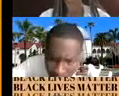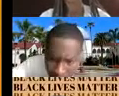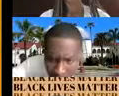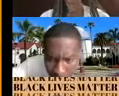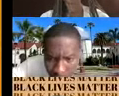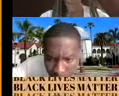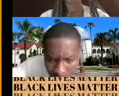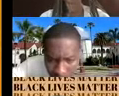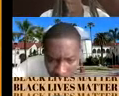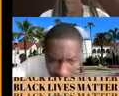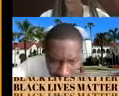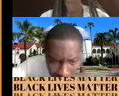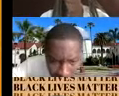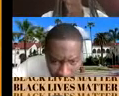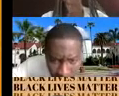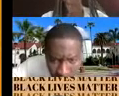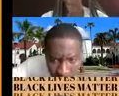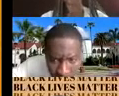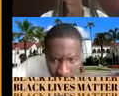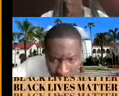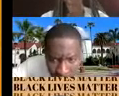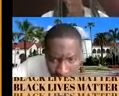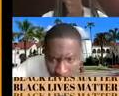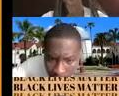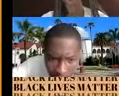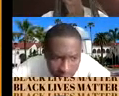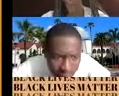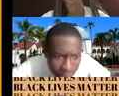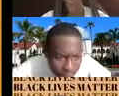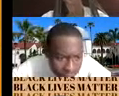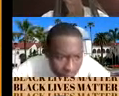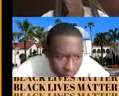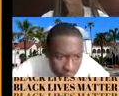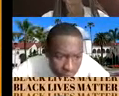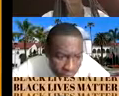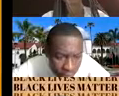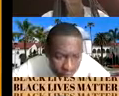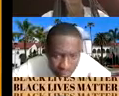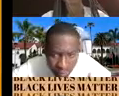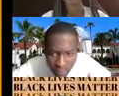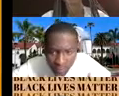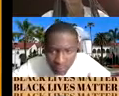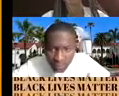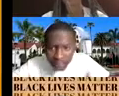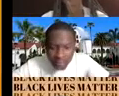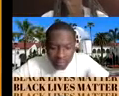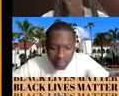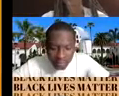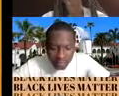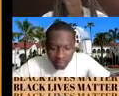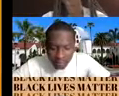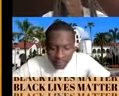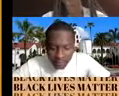director of the Black Resource Center, Aaliyah Chambers is the assistant director, and Dr. Tanika Green is the faculty